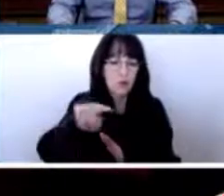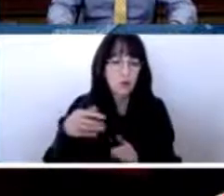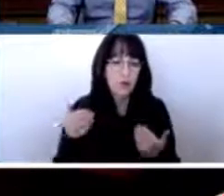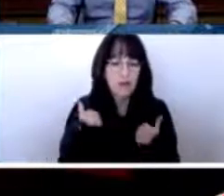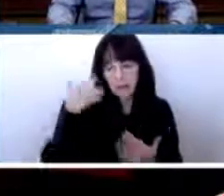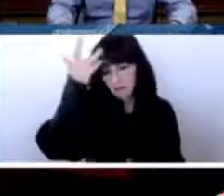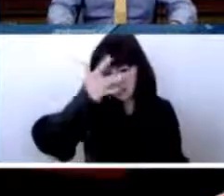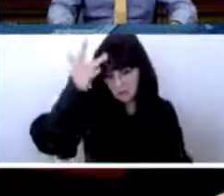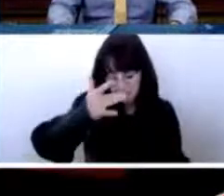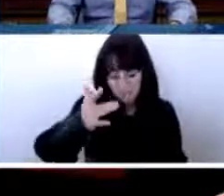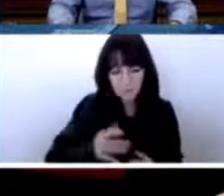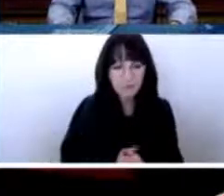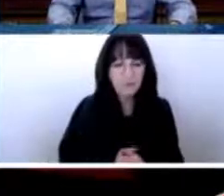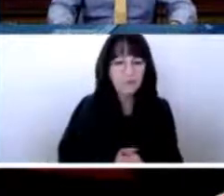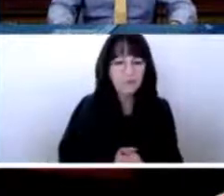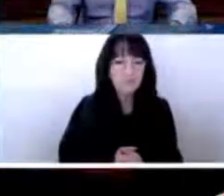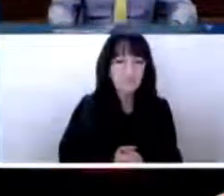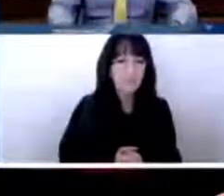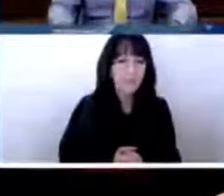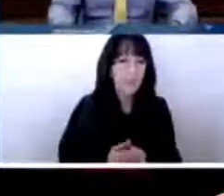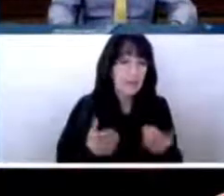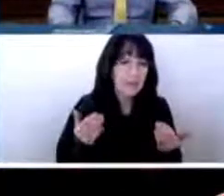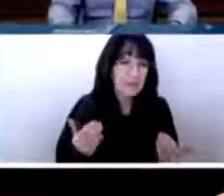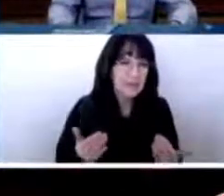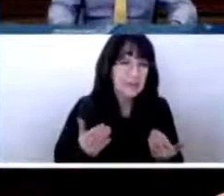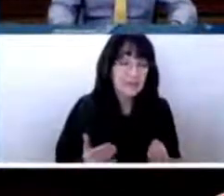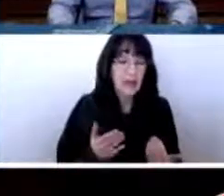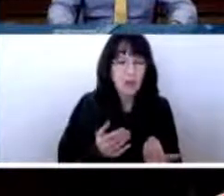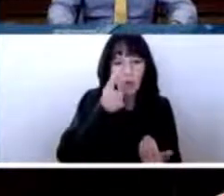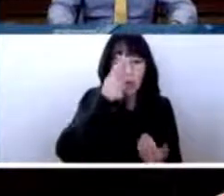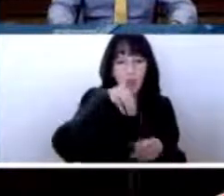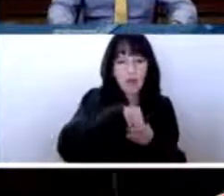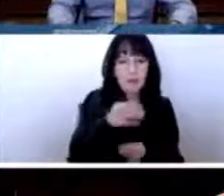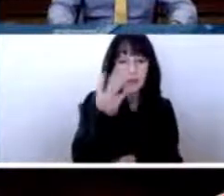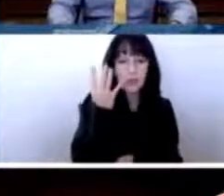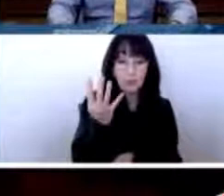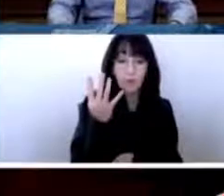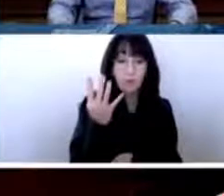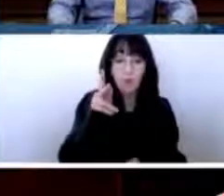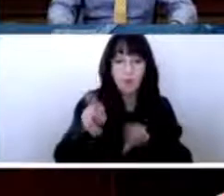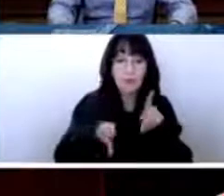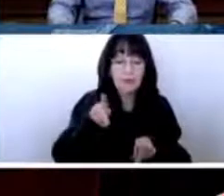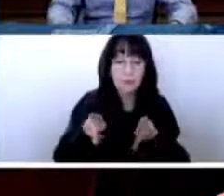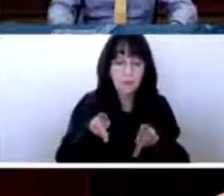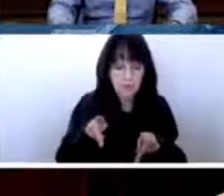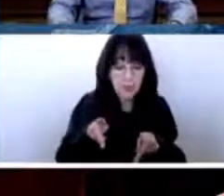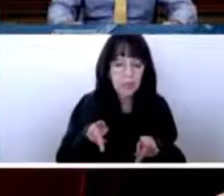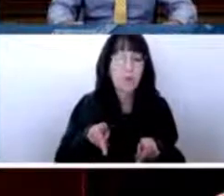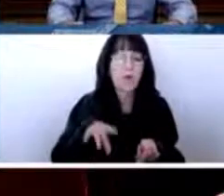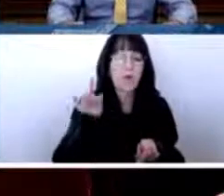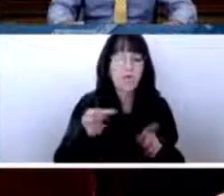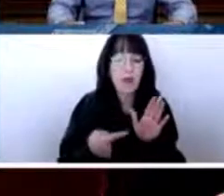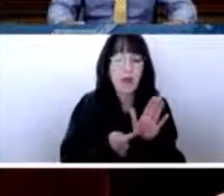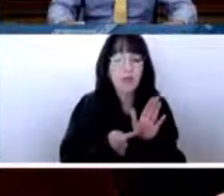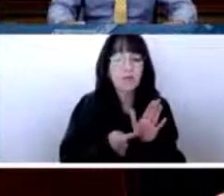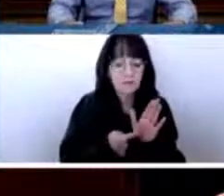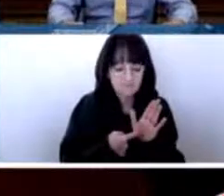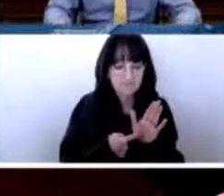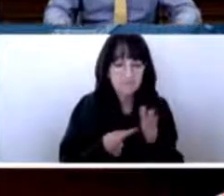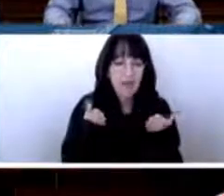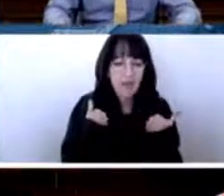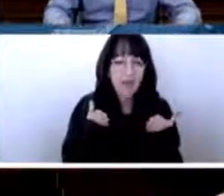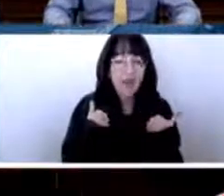administered. Essentially, 1 in 4 people tested are testing positive for COVID-19. The